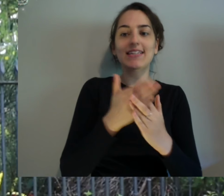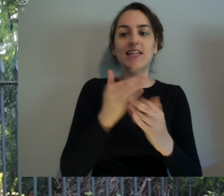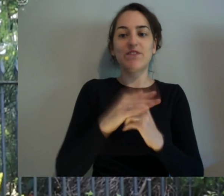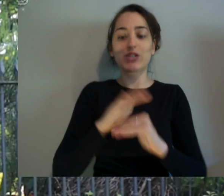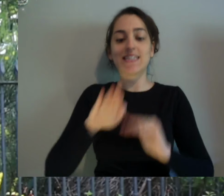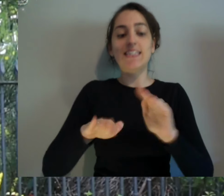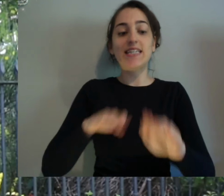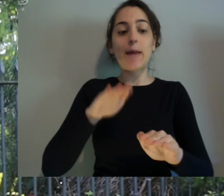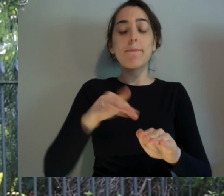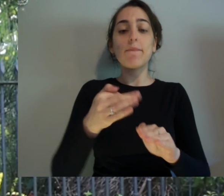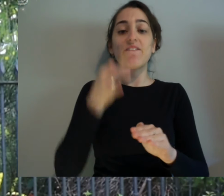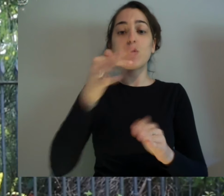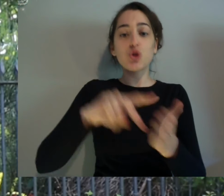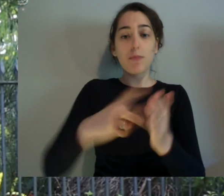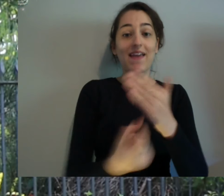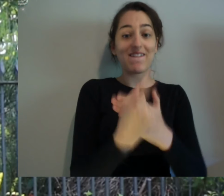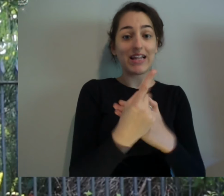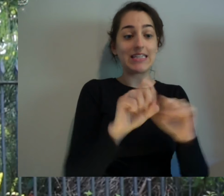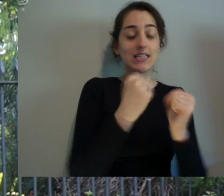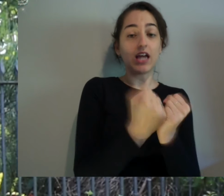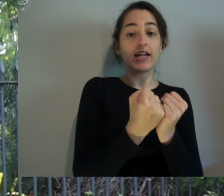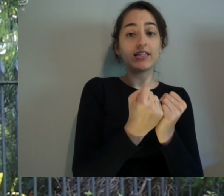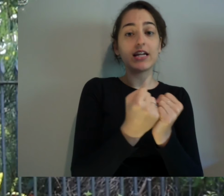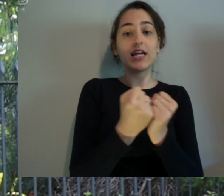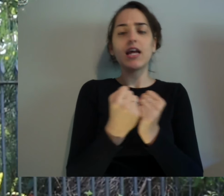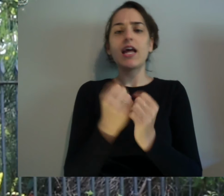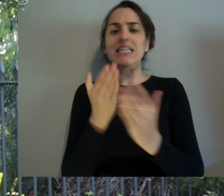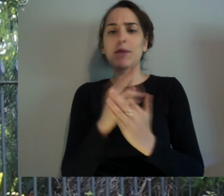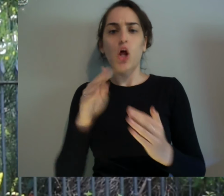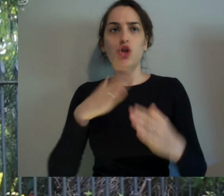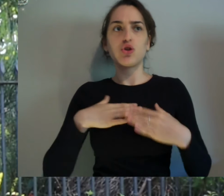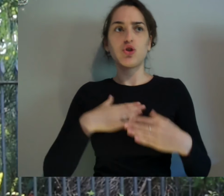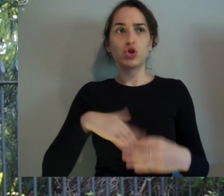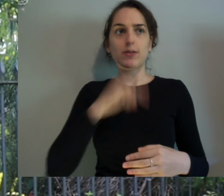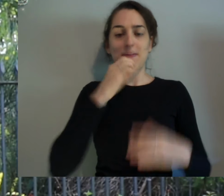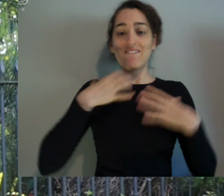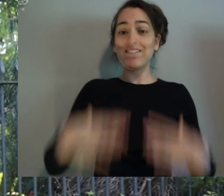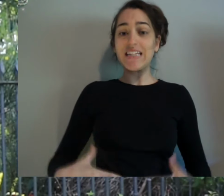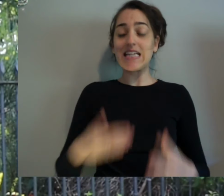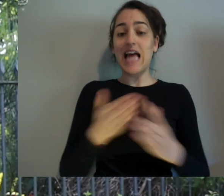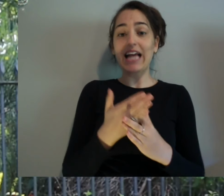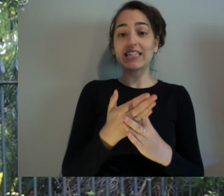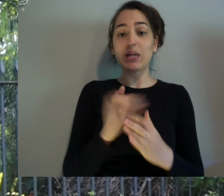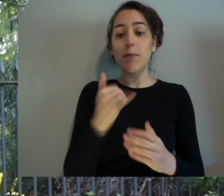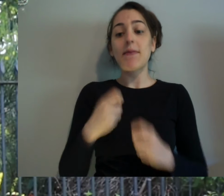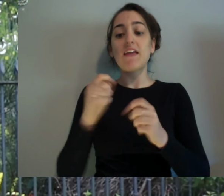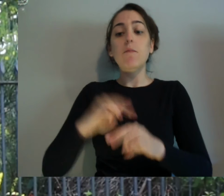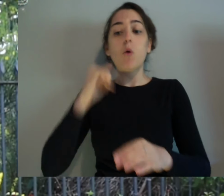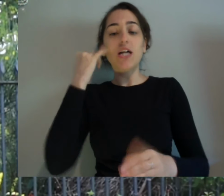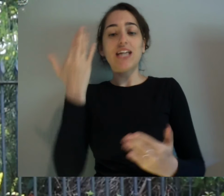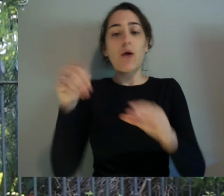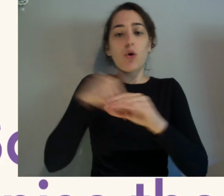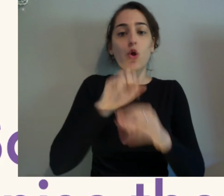steps of planning an activity. Accessibility means more than just physical access, and hopefully this will give you some ideas on how you can incorporate this in your